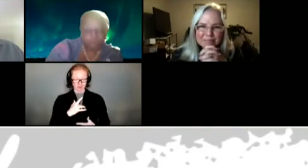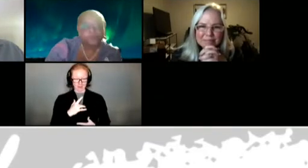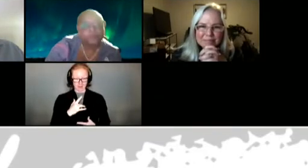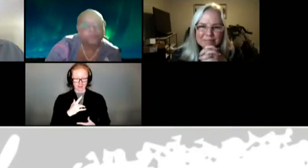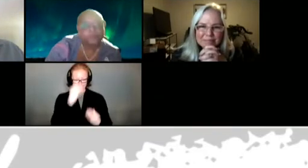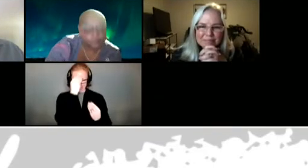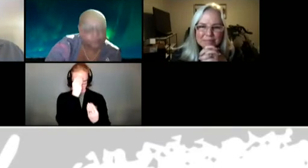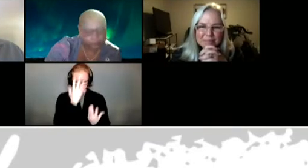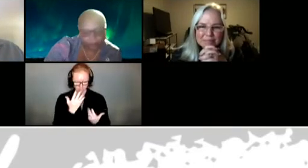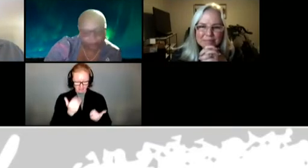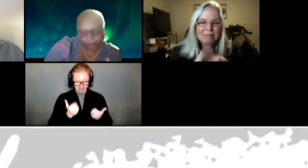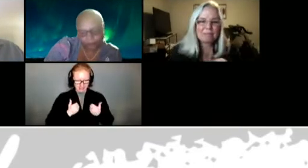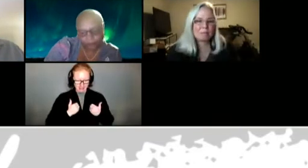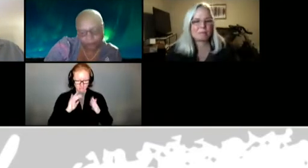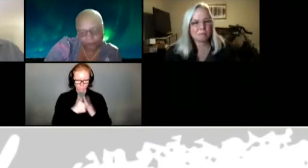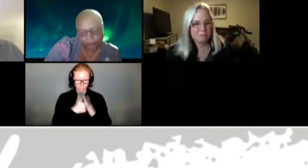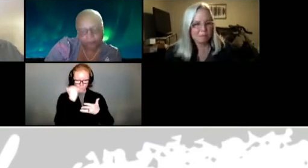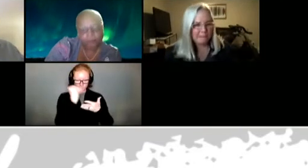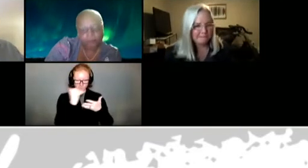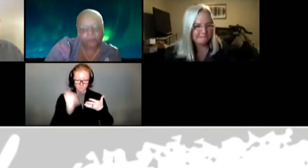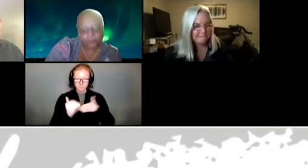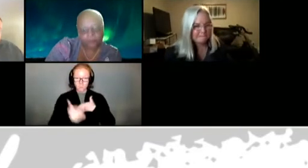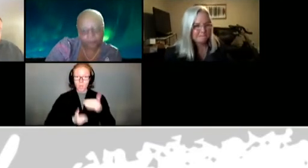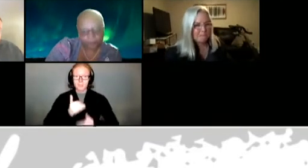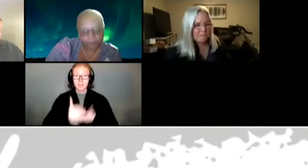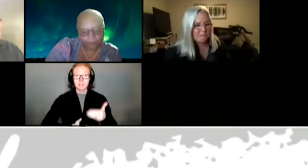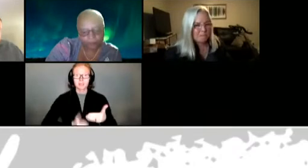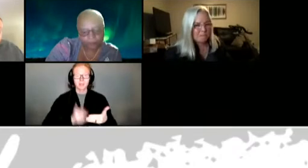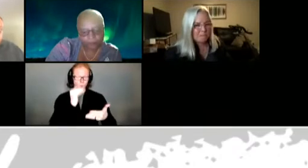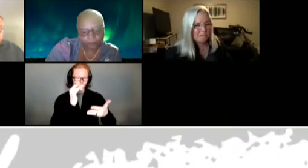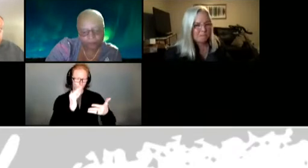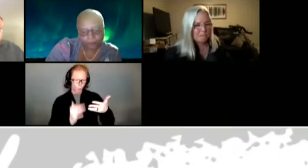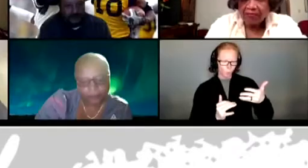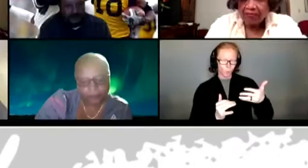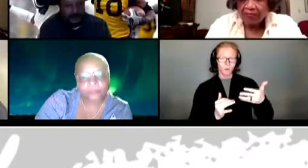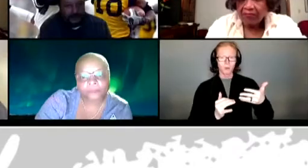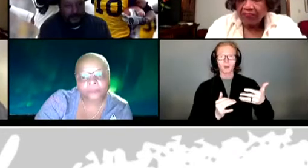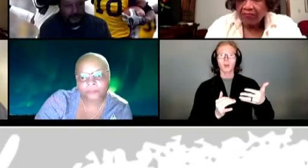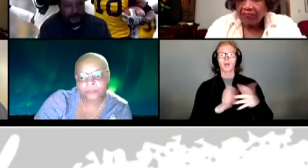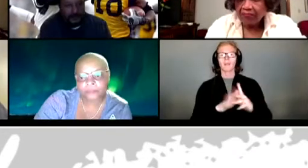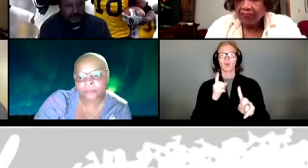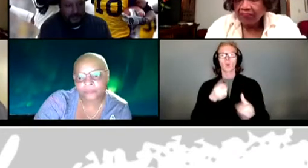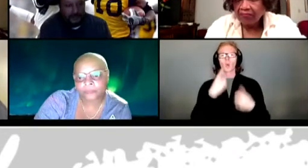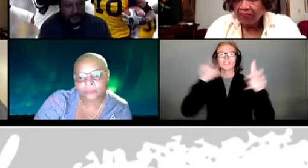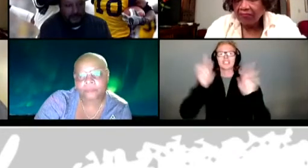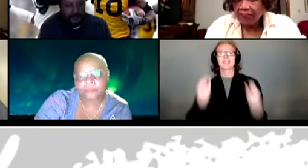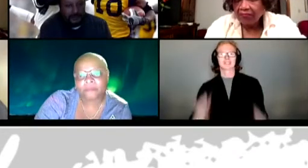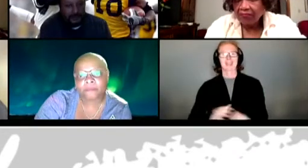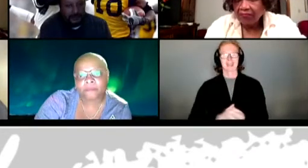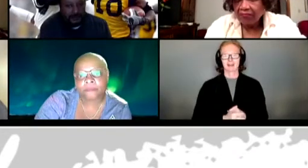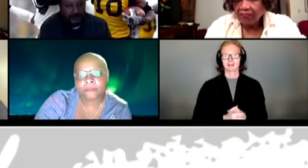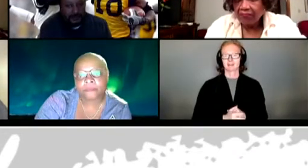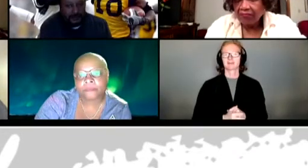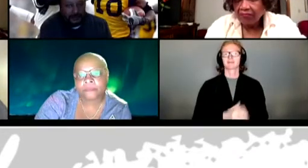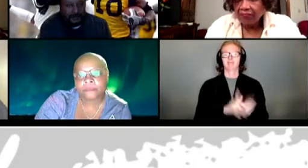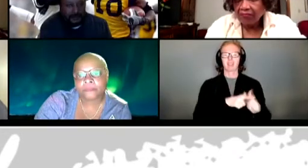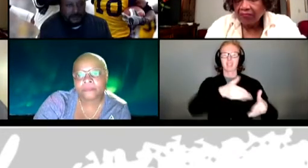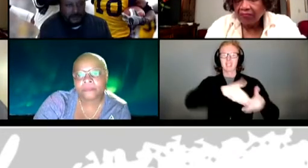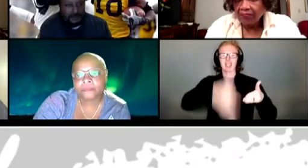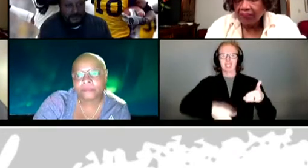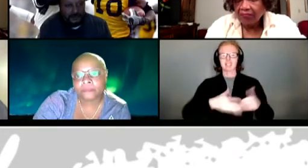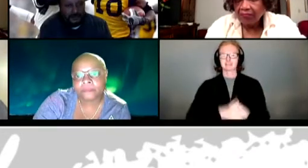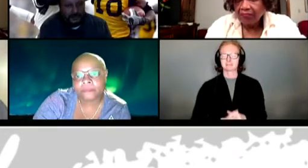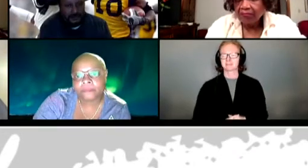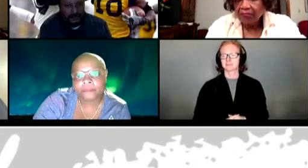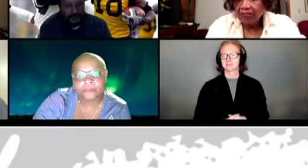informed of the process, then we know how to achieve our goals and who to go through and get it done. So